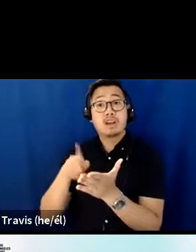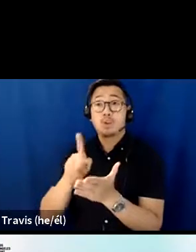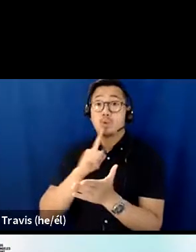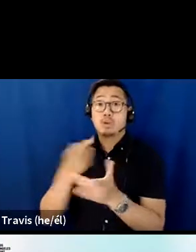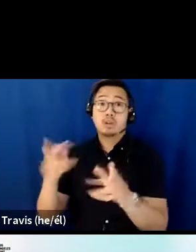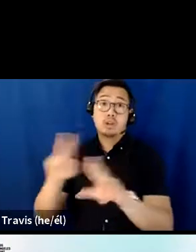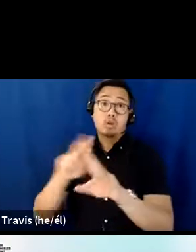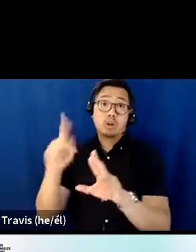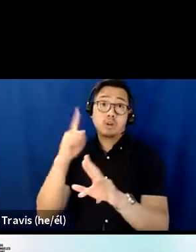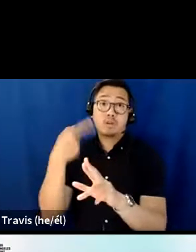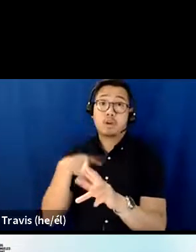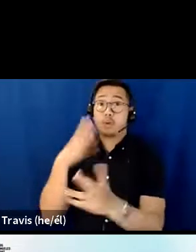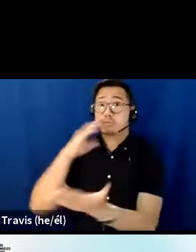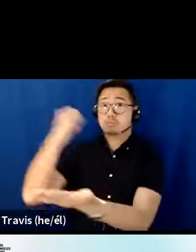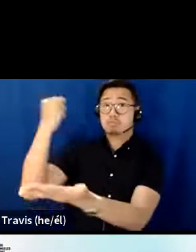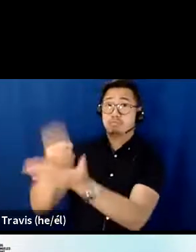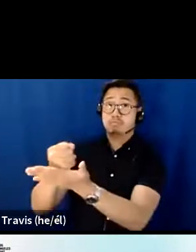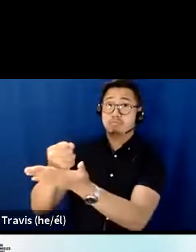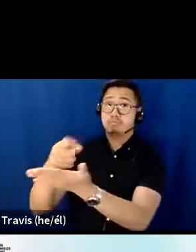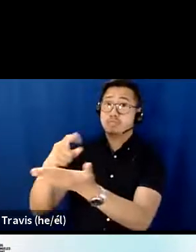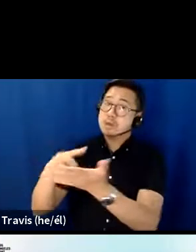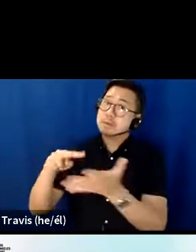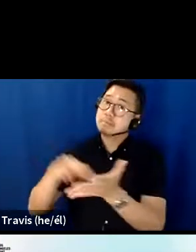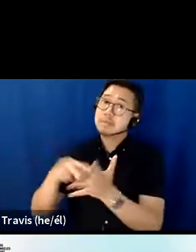red, paid in full.